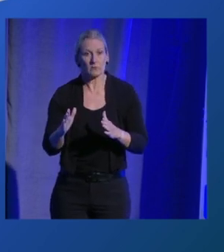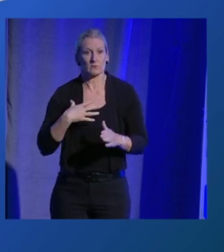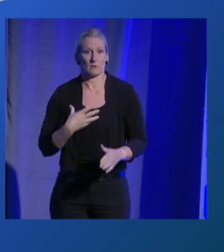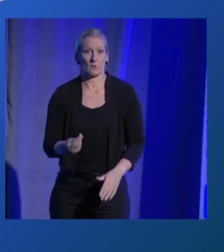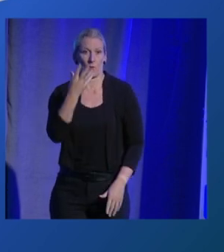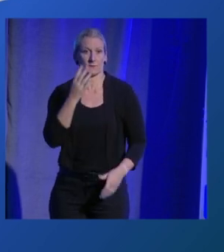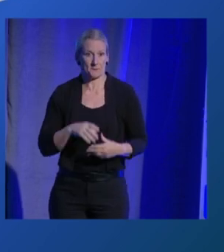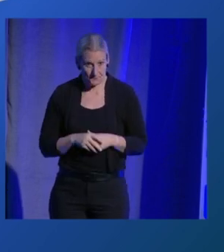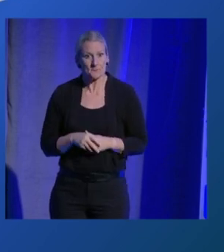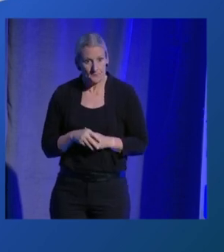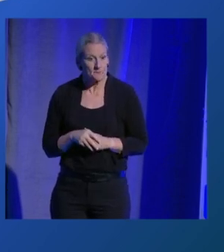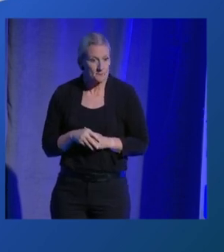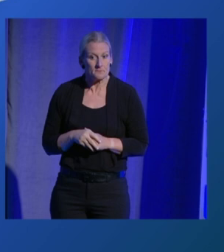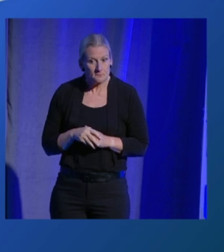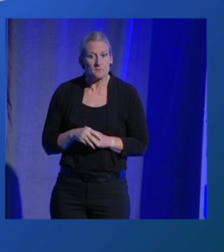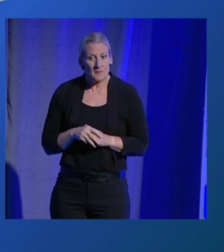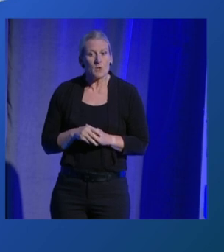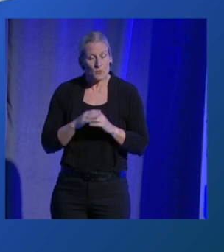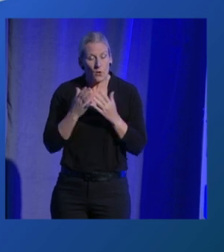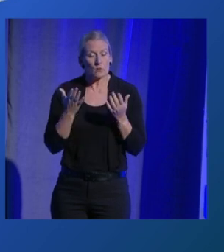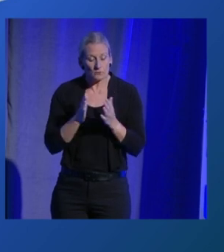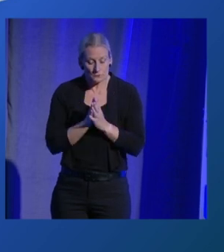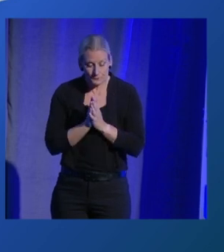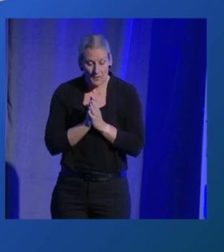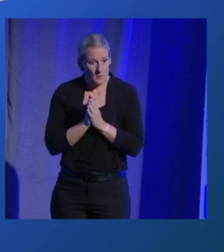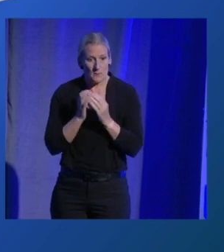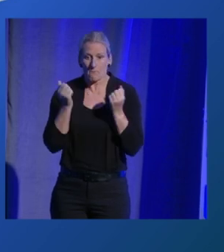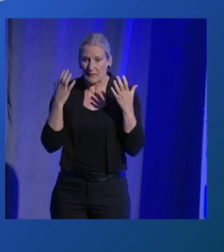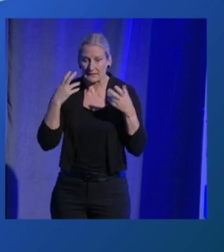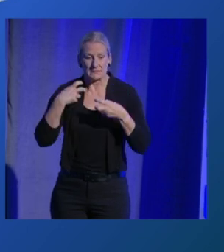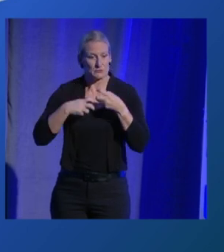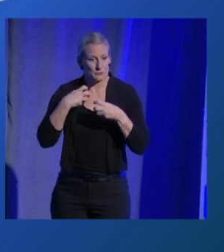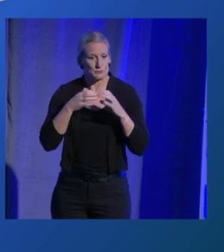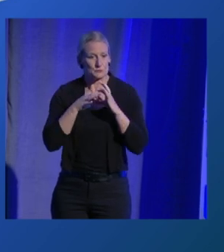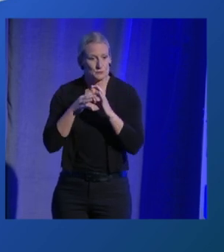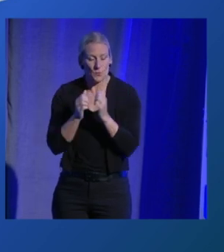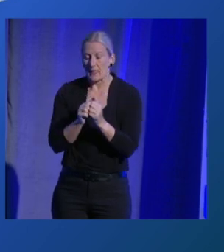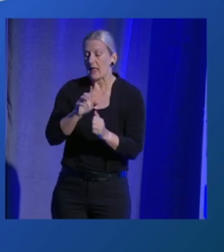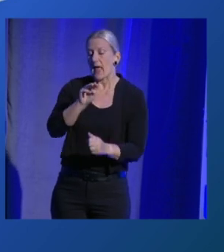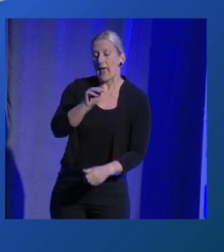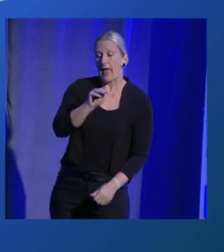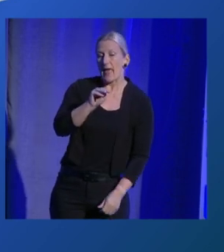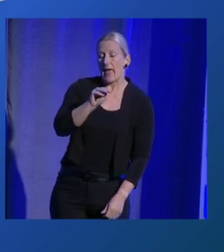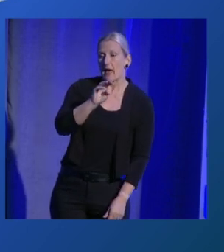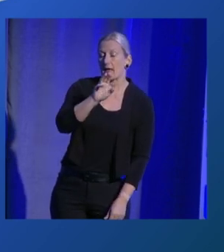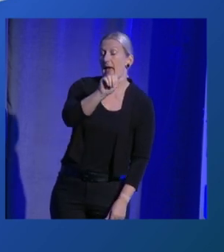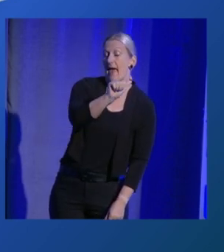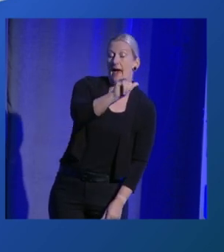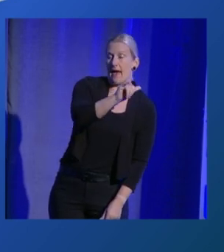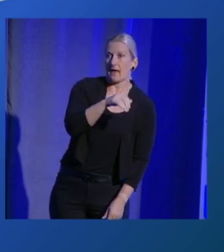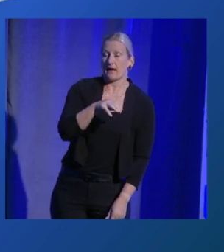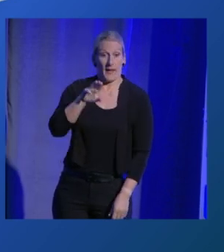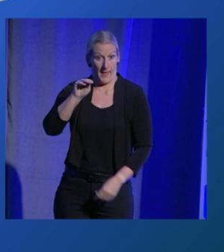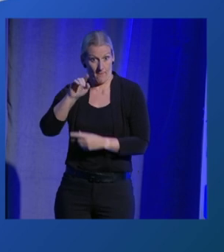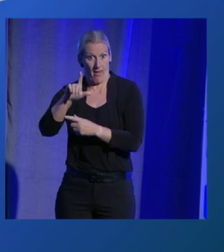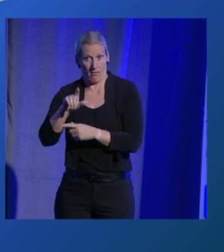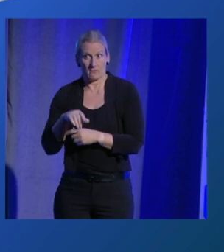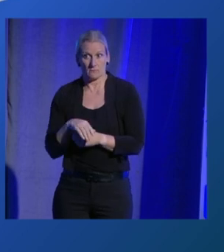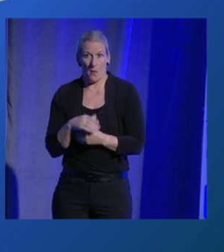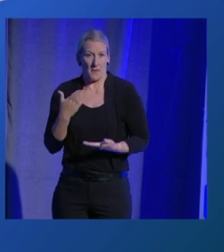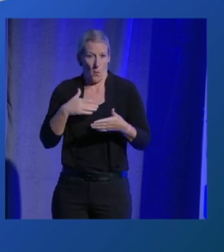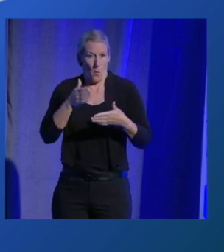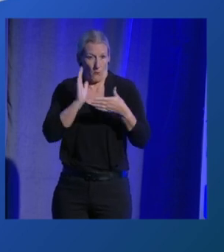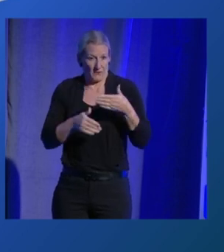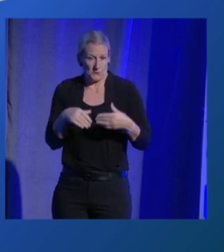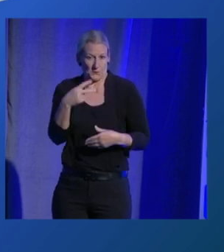issues related to ml and AI um I want to finish with two maybe controversial topics